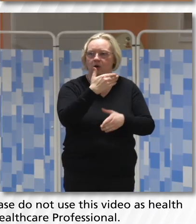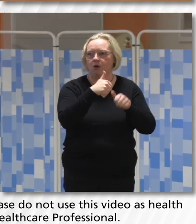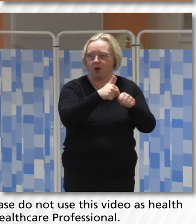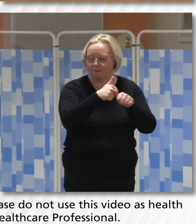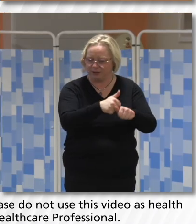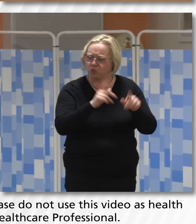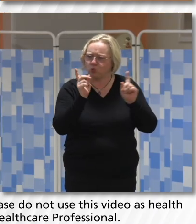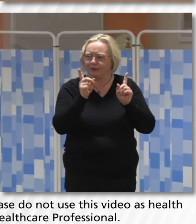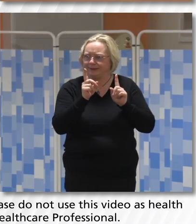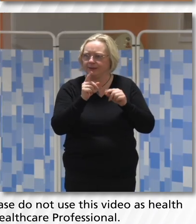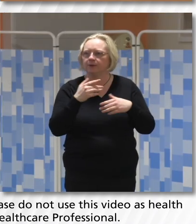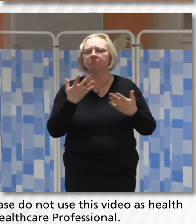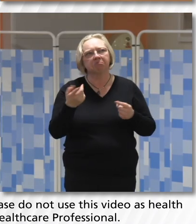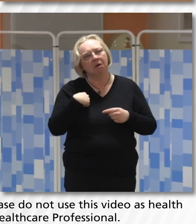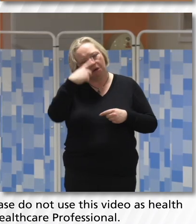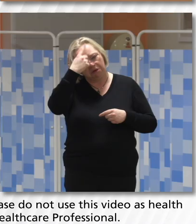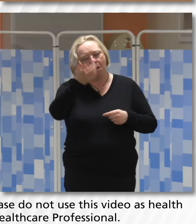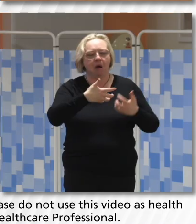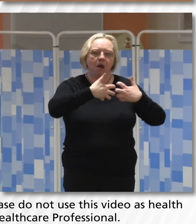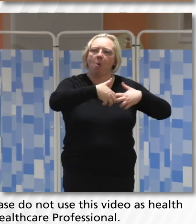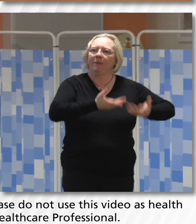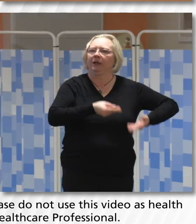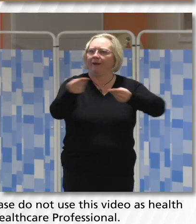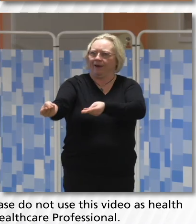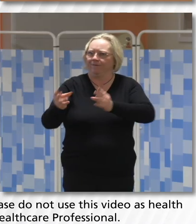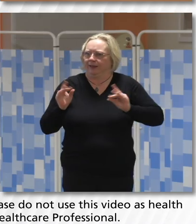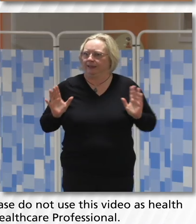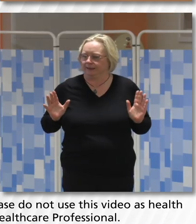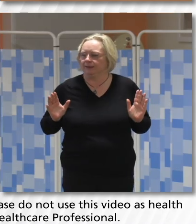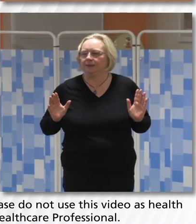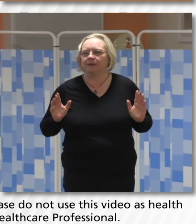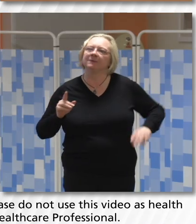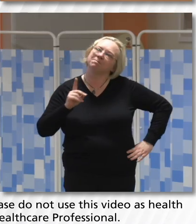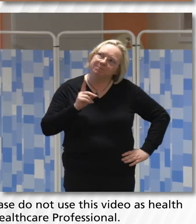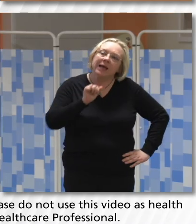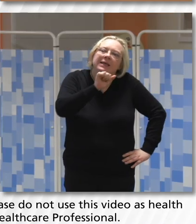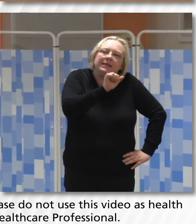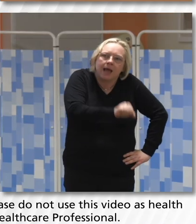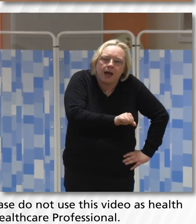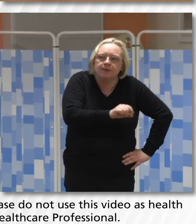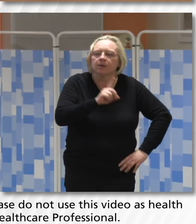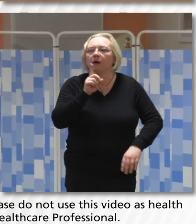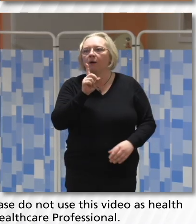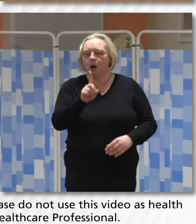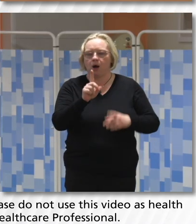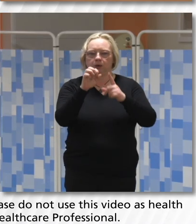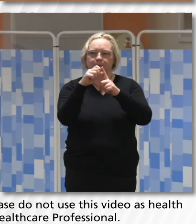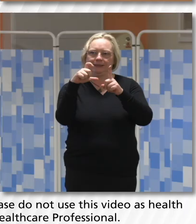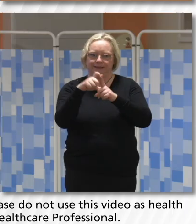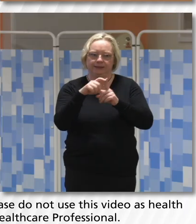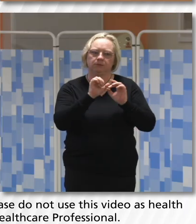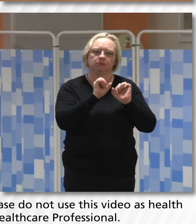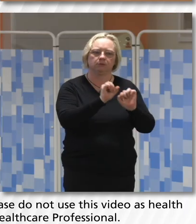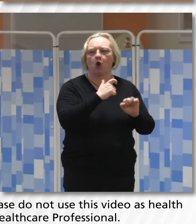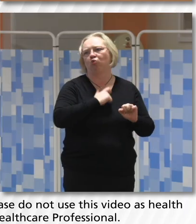therapists provide equipment mostly. And although they do that, in Parkinson's, their role is